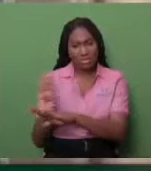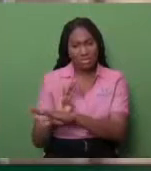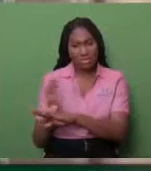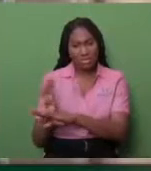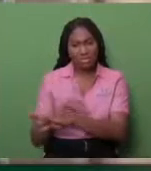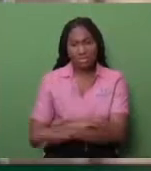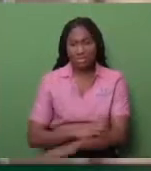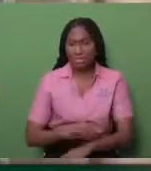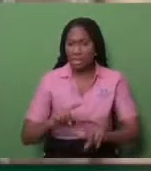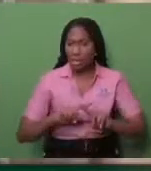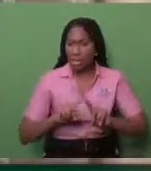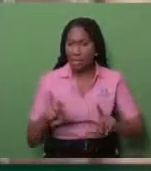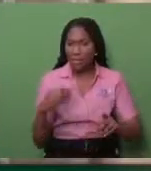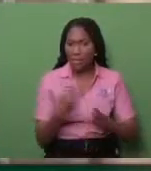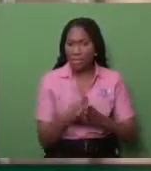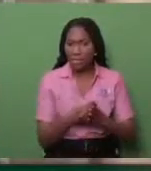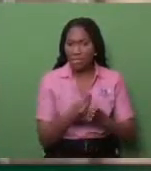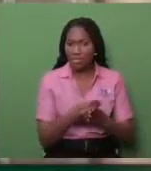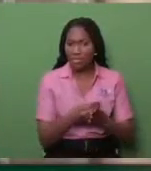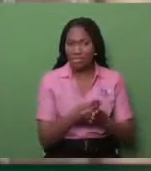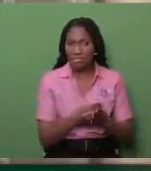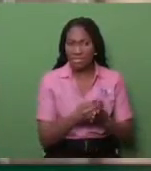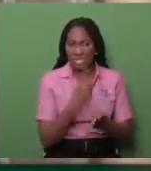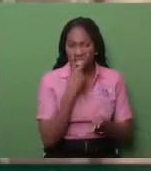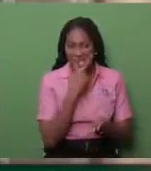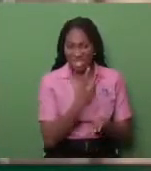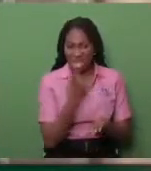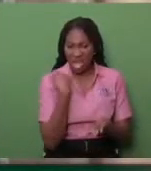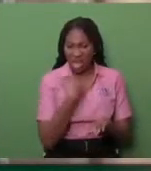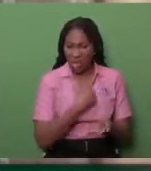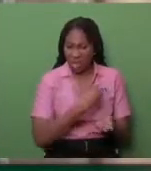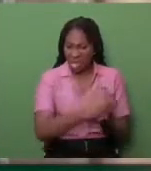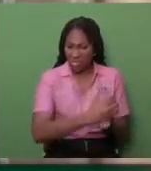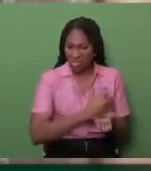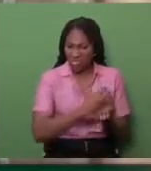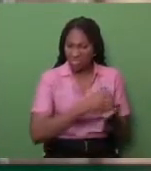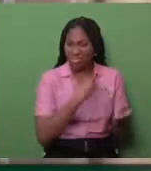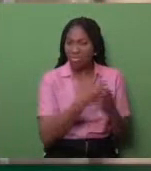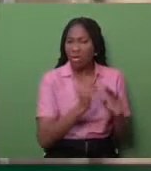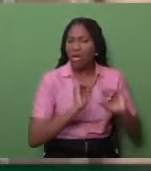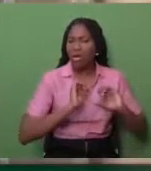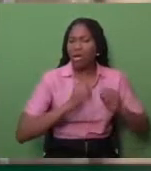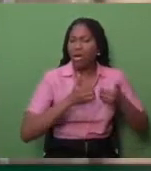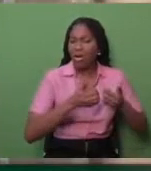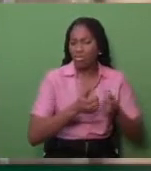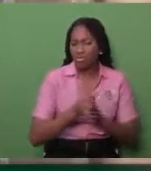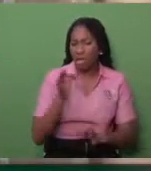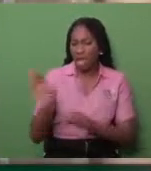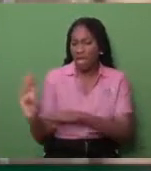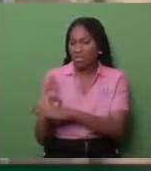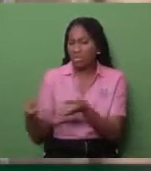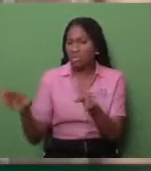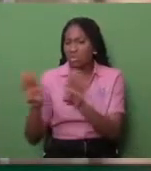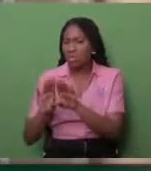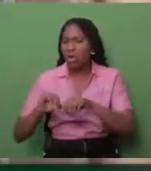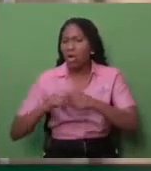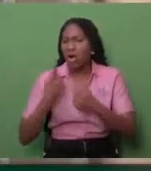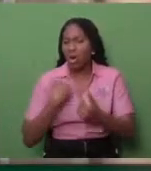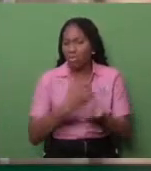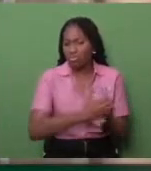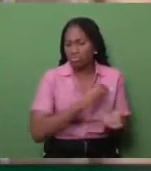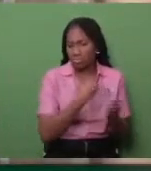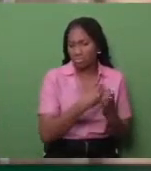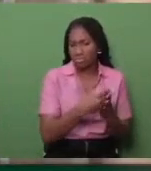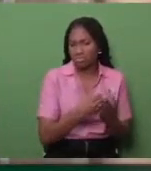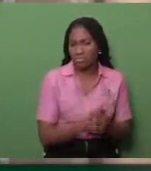continue to record profits. When small businesses email the Prime Minister begging for